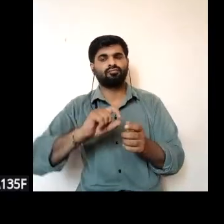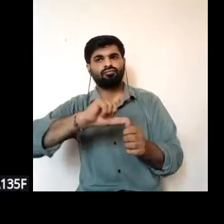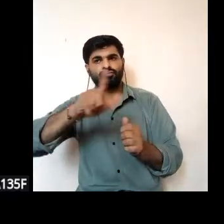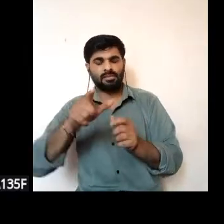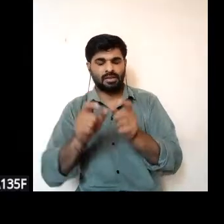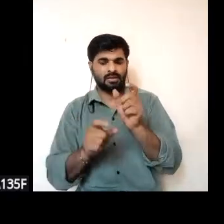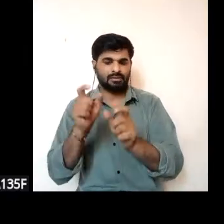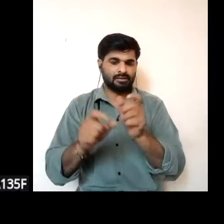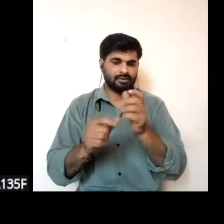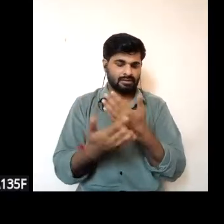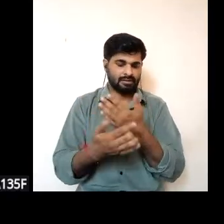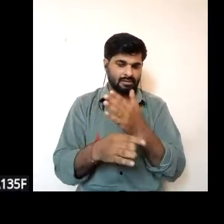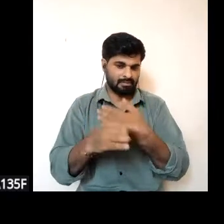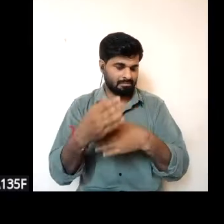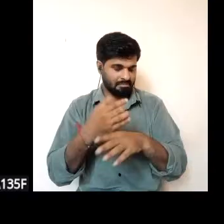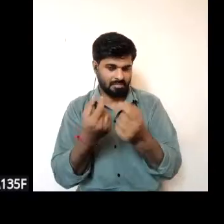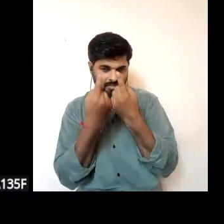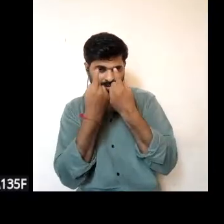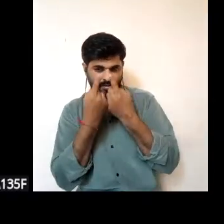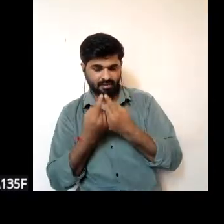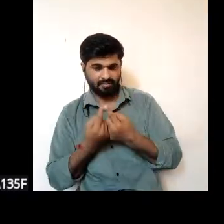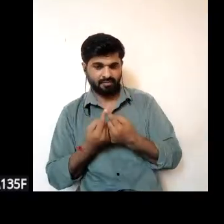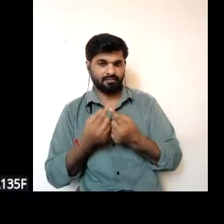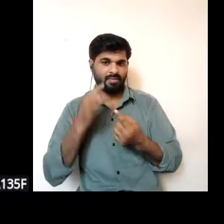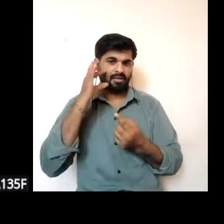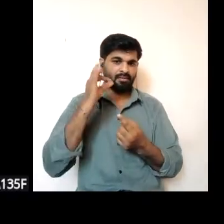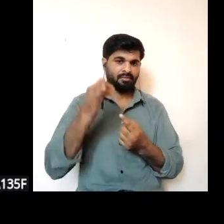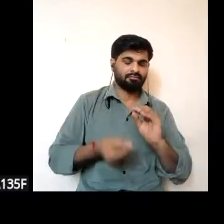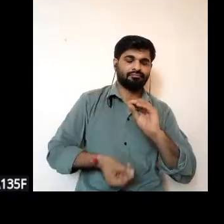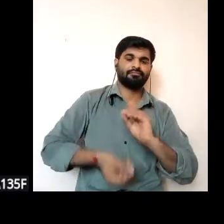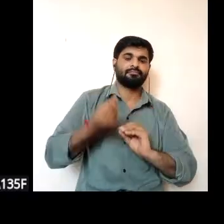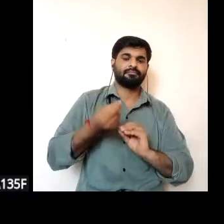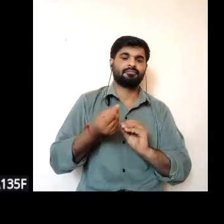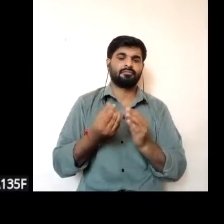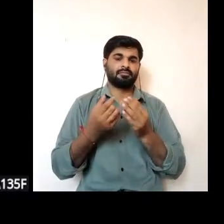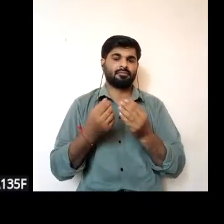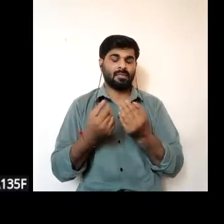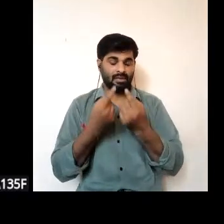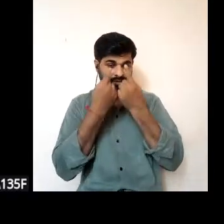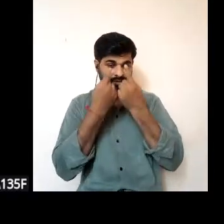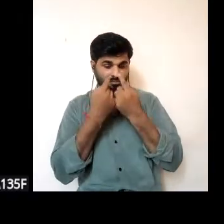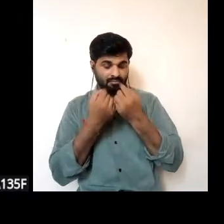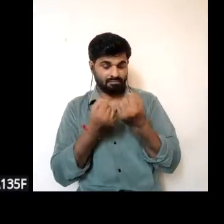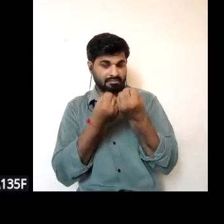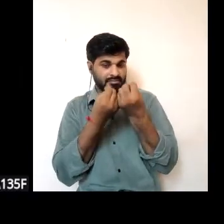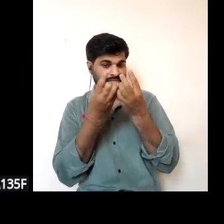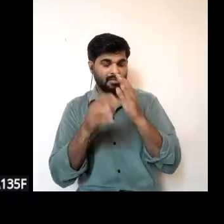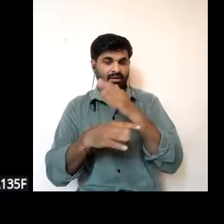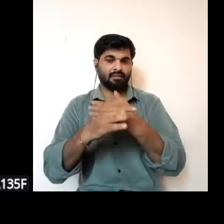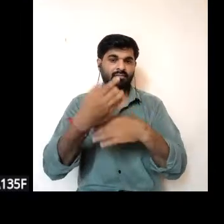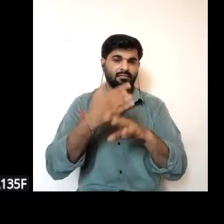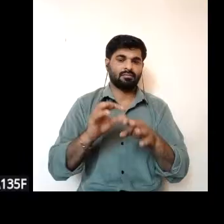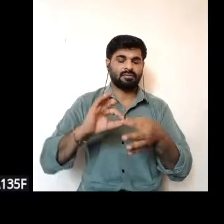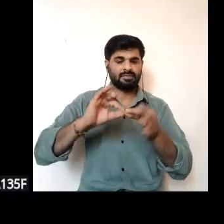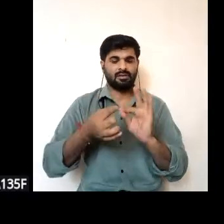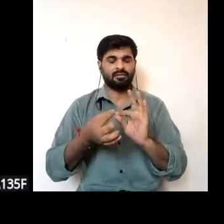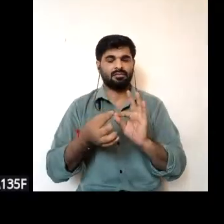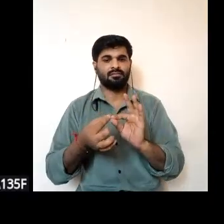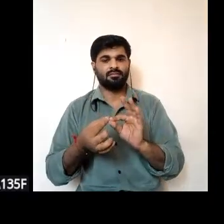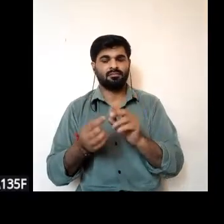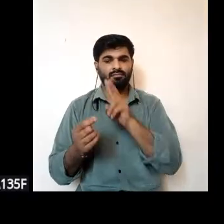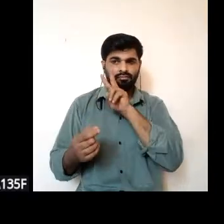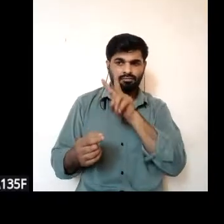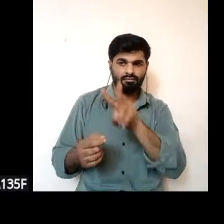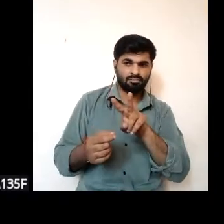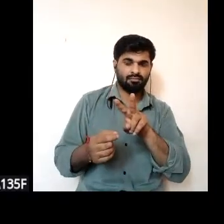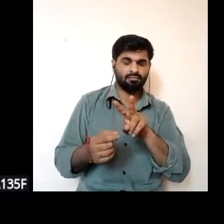count. And he was very adamant about not counting disability. And he also said that, look, there is an NSSO. Why don't you go to the